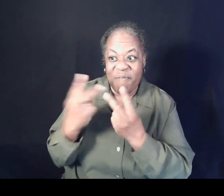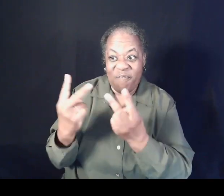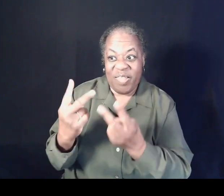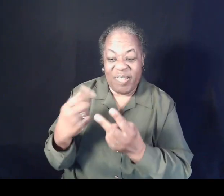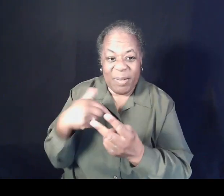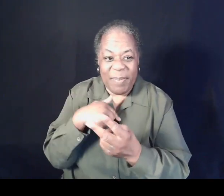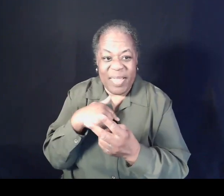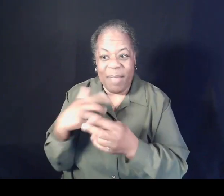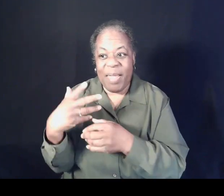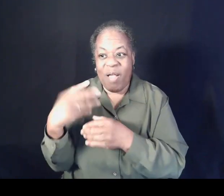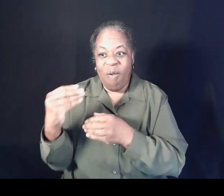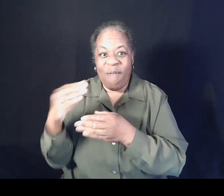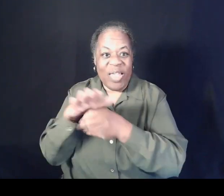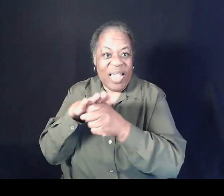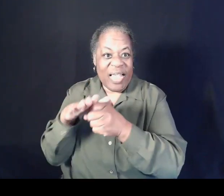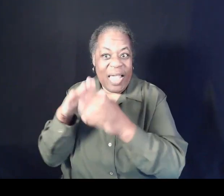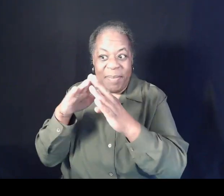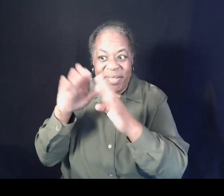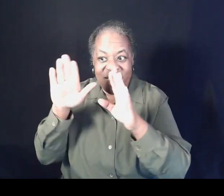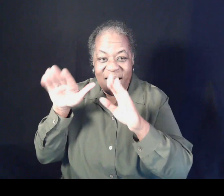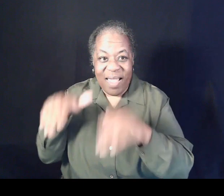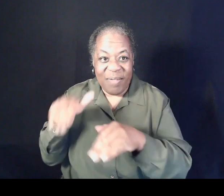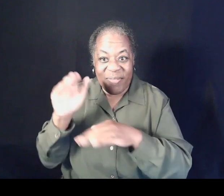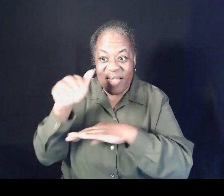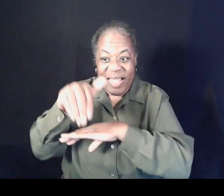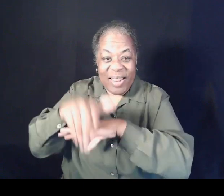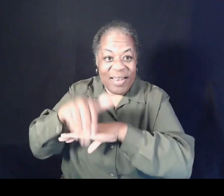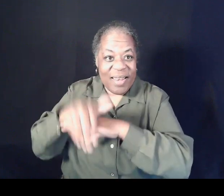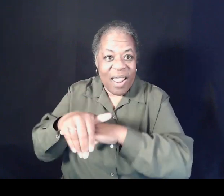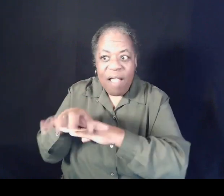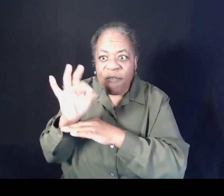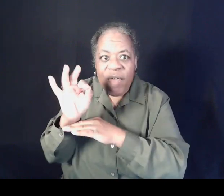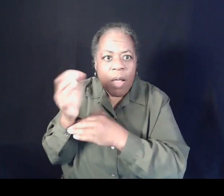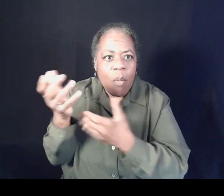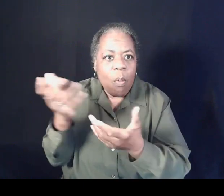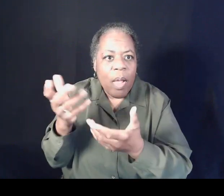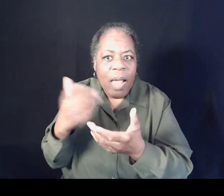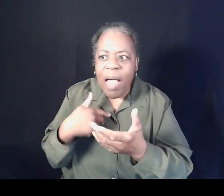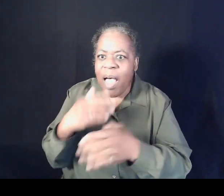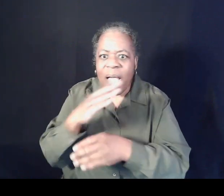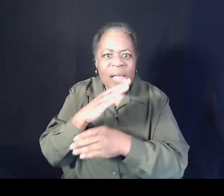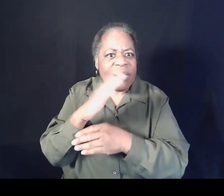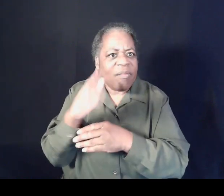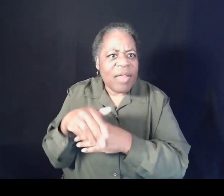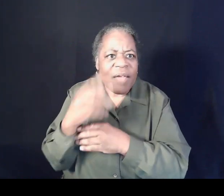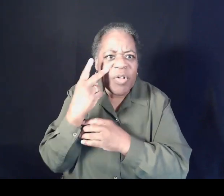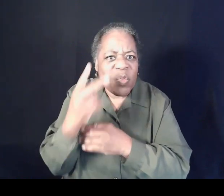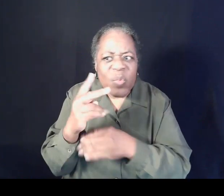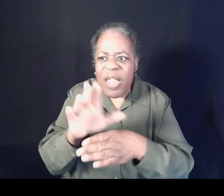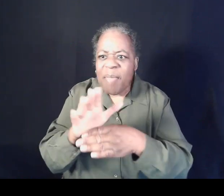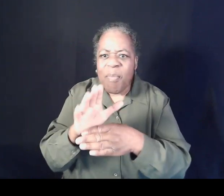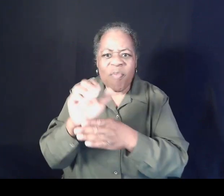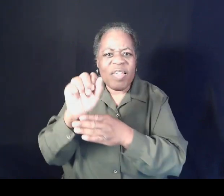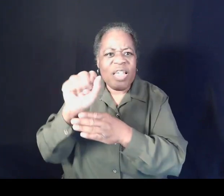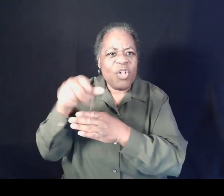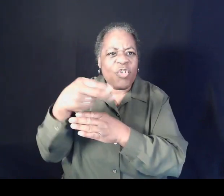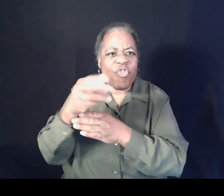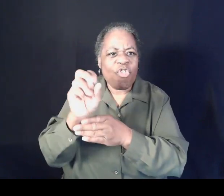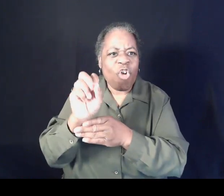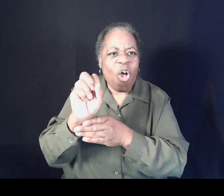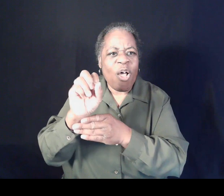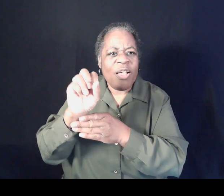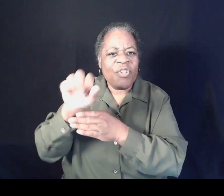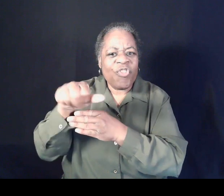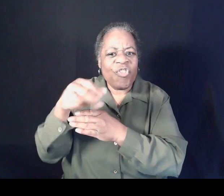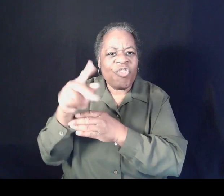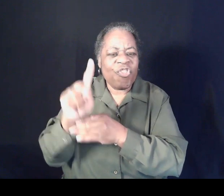off-campus townhouse that night, and they discovered that night that I had never seen the movie The Shawshank Redemption. I still